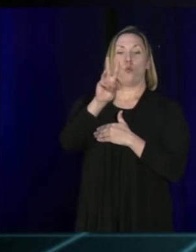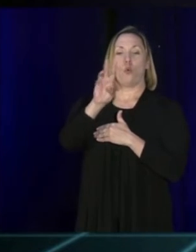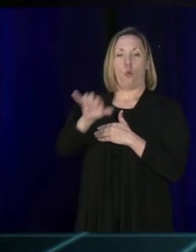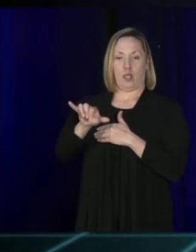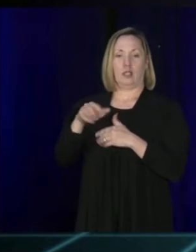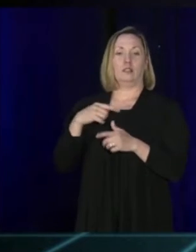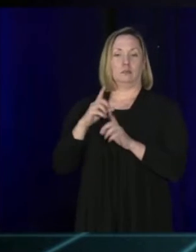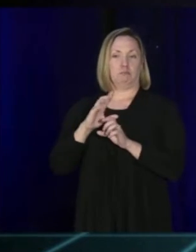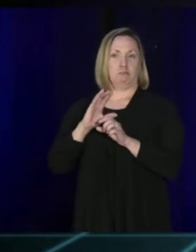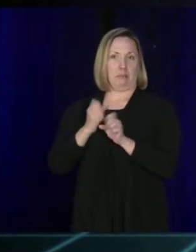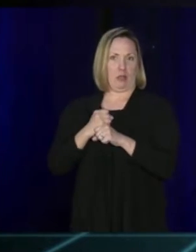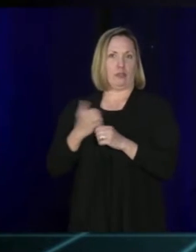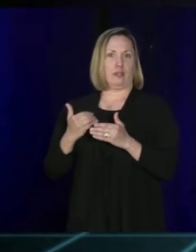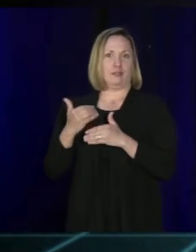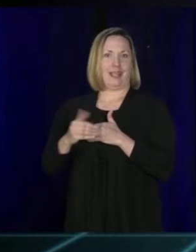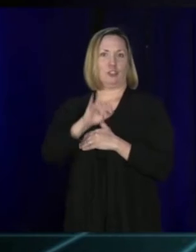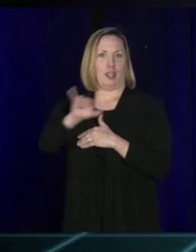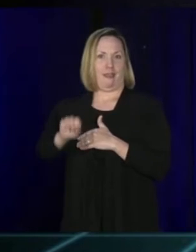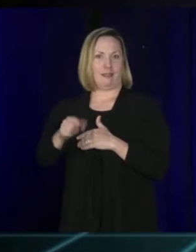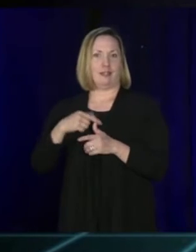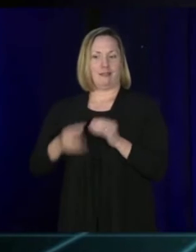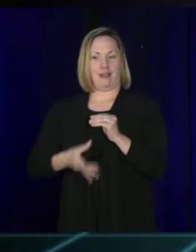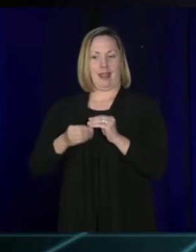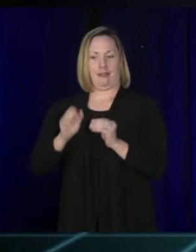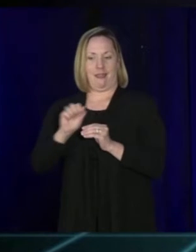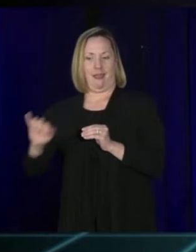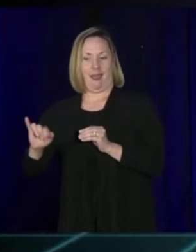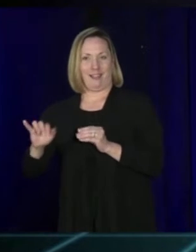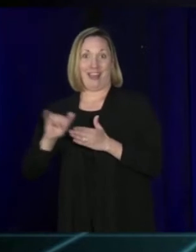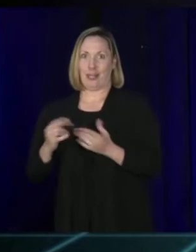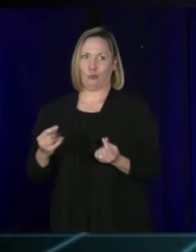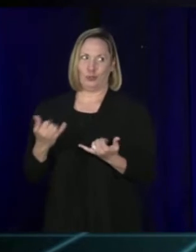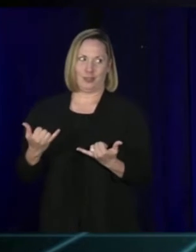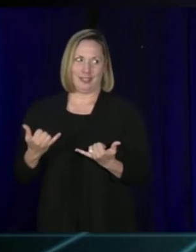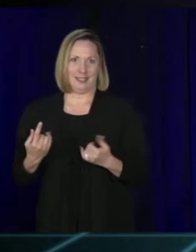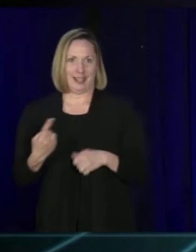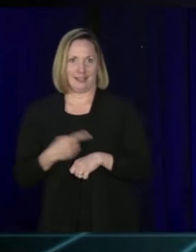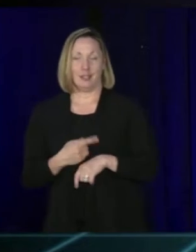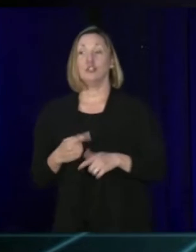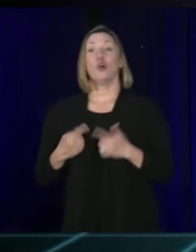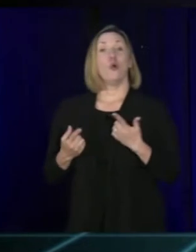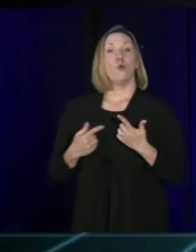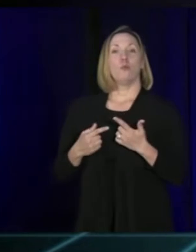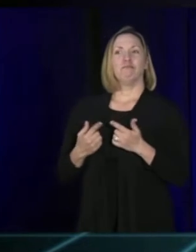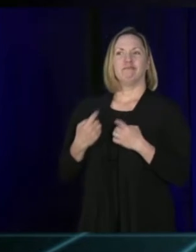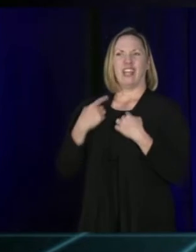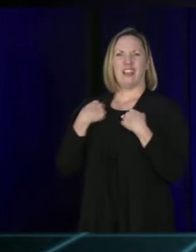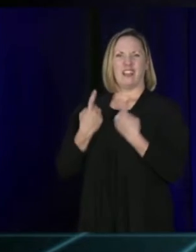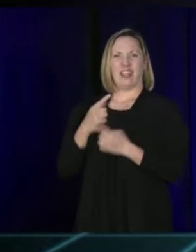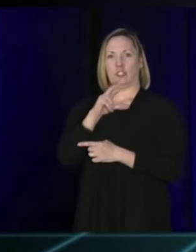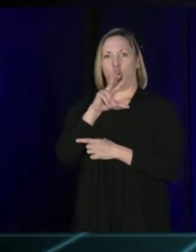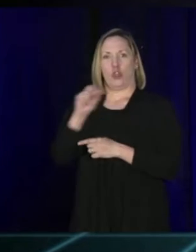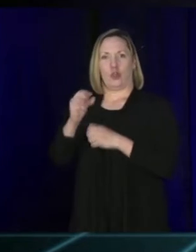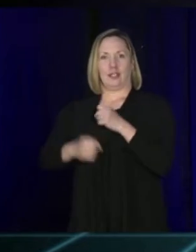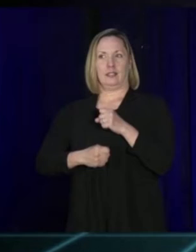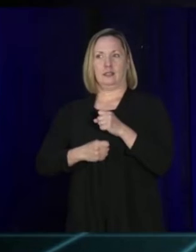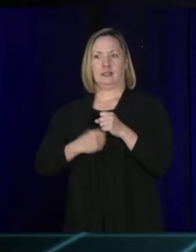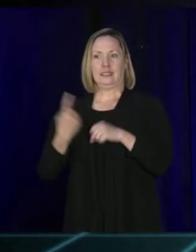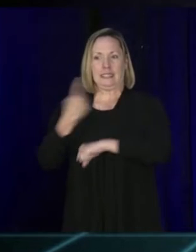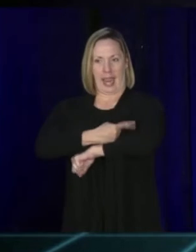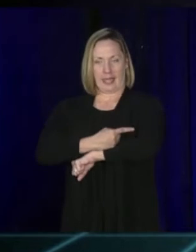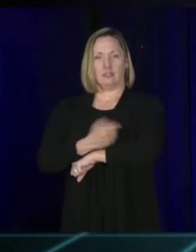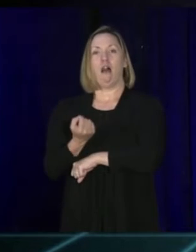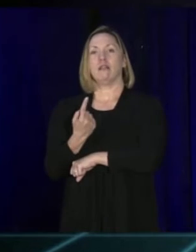Like that's what we're doing these days. But what's interesting is like in the last 30 days, you got 11 PRs, and 11 open